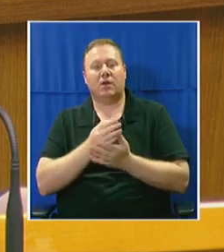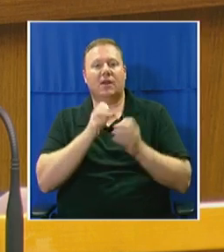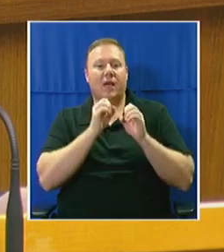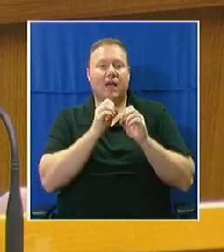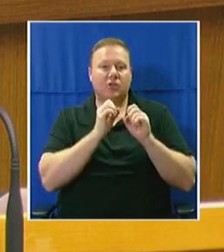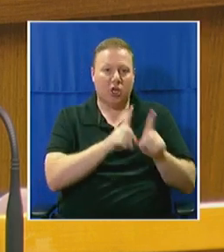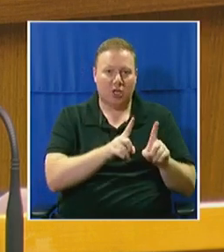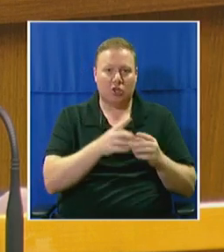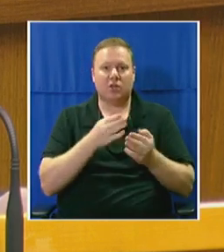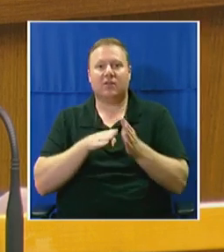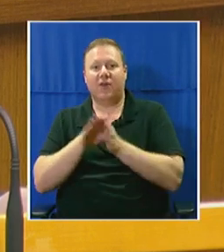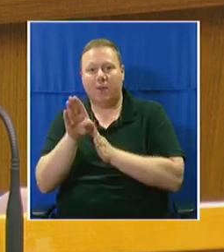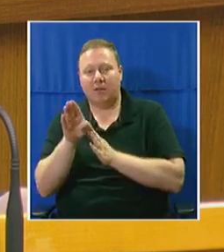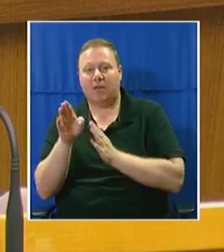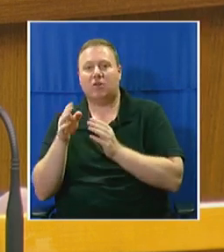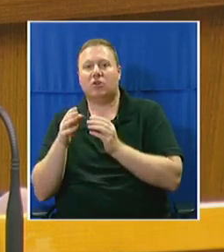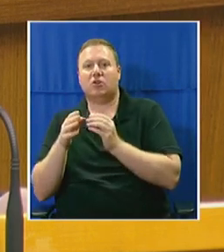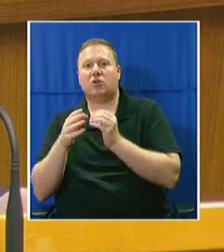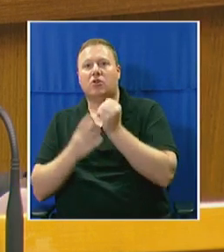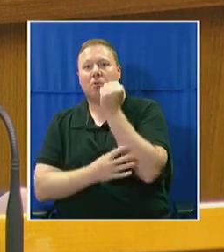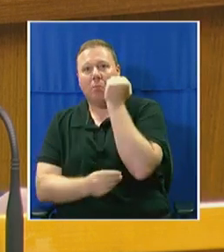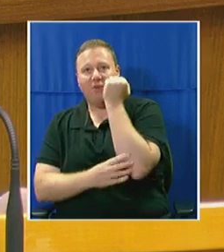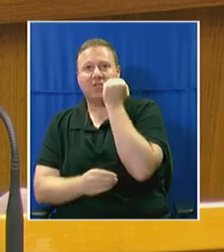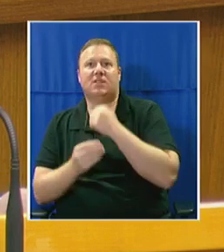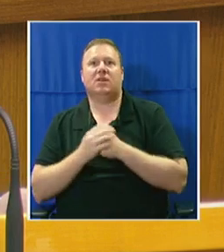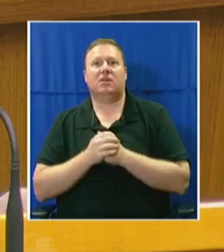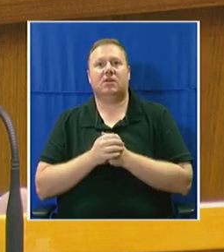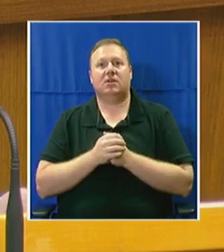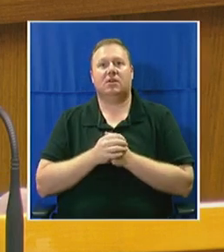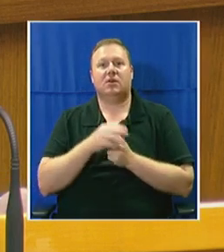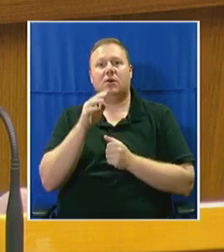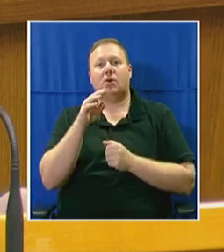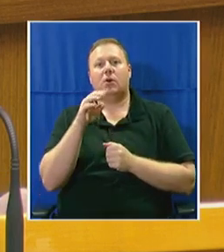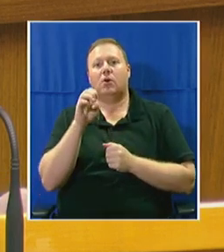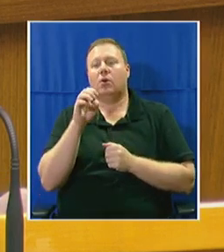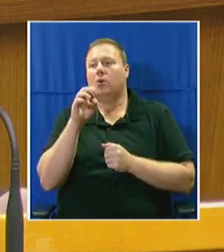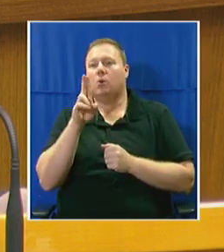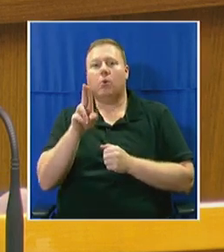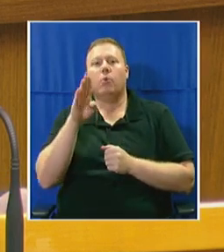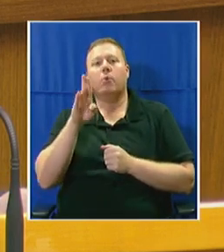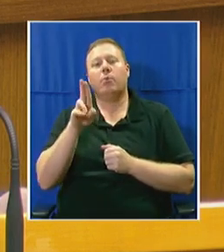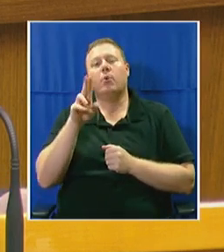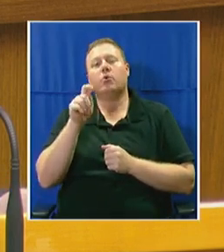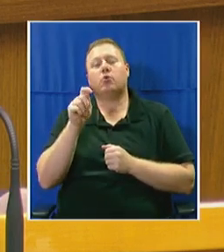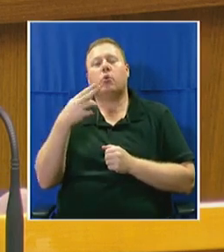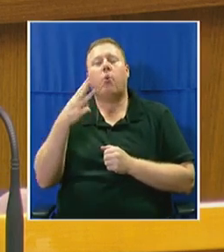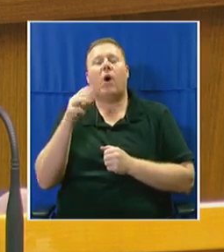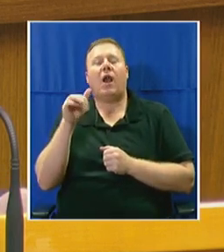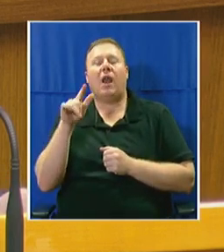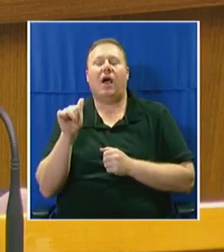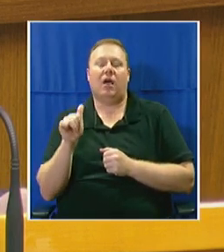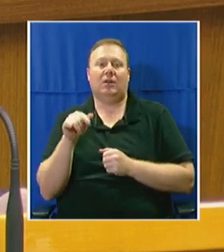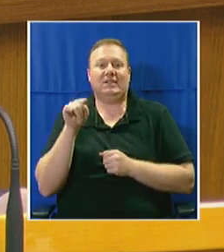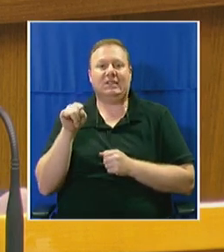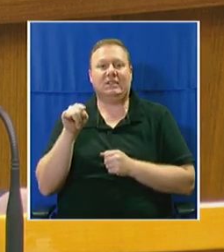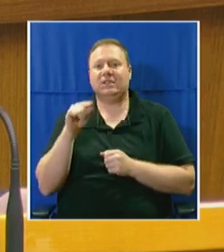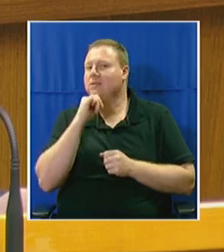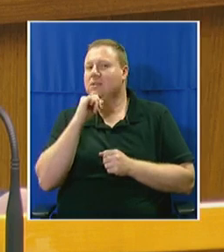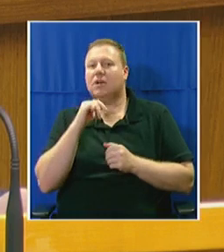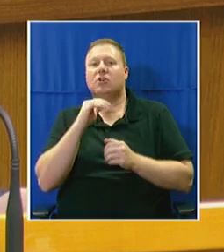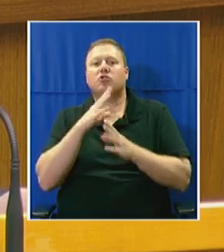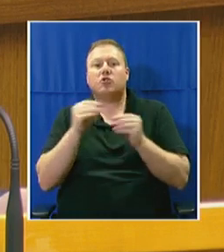girls or young women forcely to endorse a marriage or their families to endorse a negotiations negotiations there is a proven link